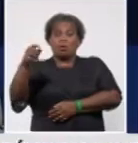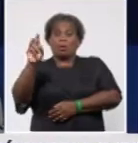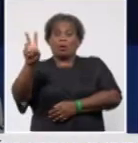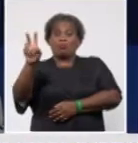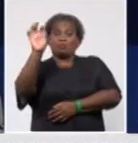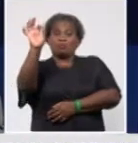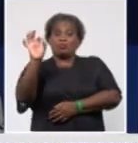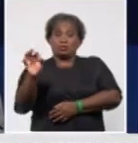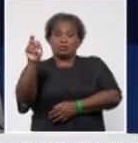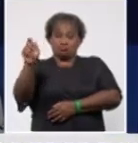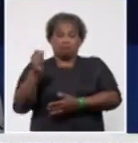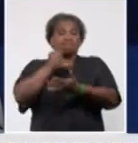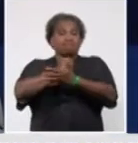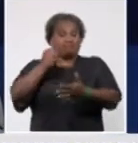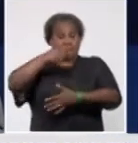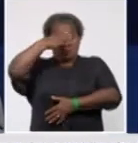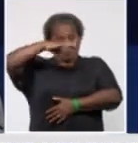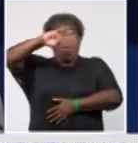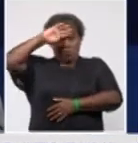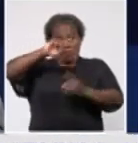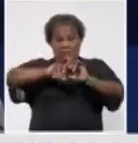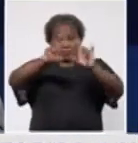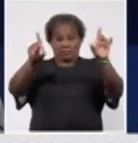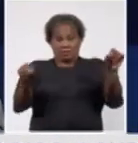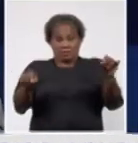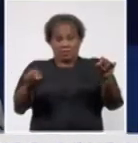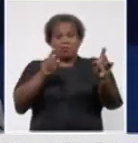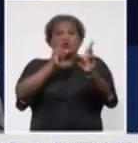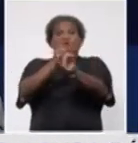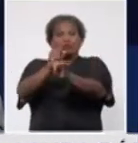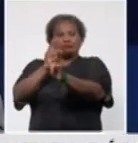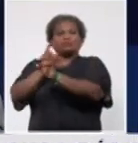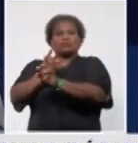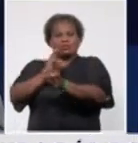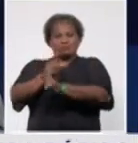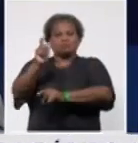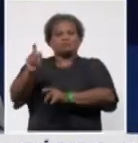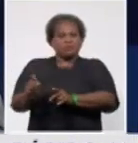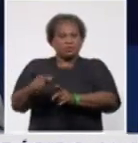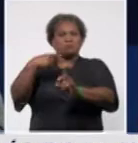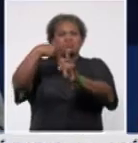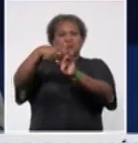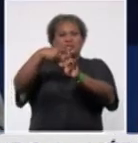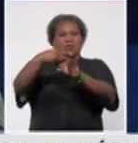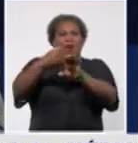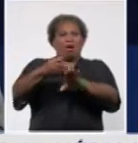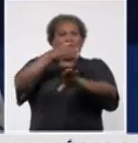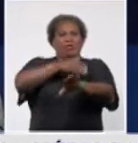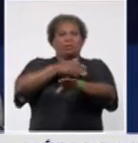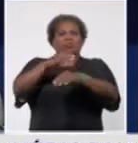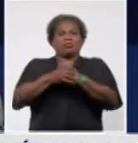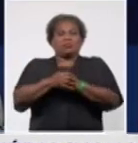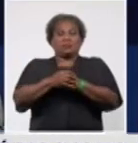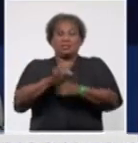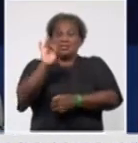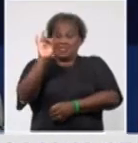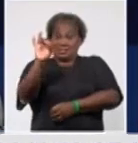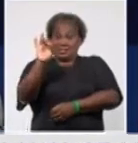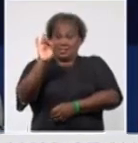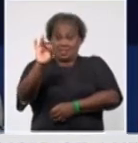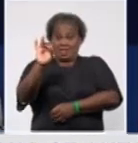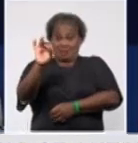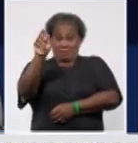had contact with someone who had previously tested positive for the virus. Of the 32 cases diagnosed